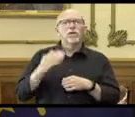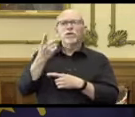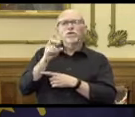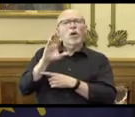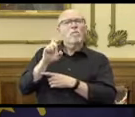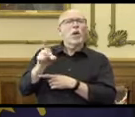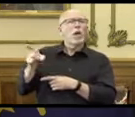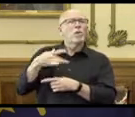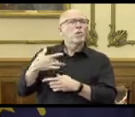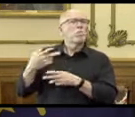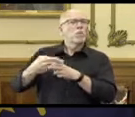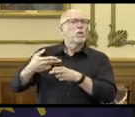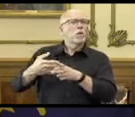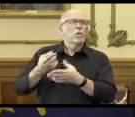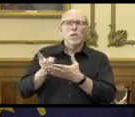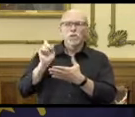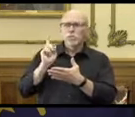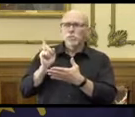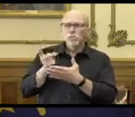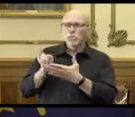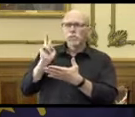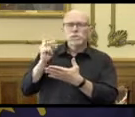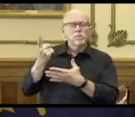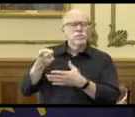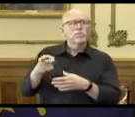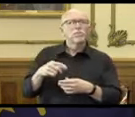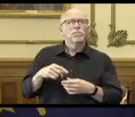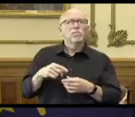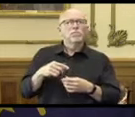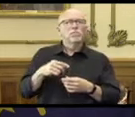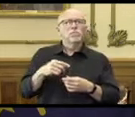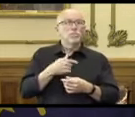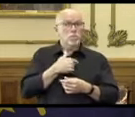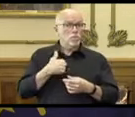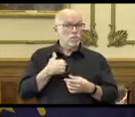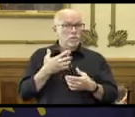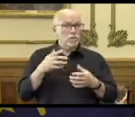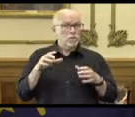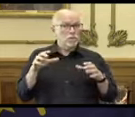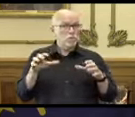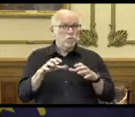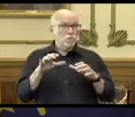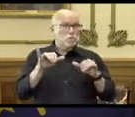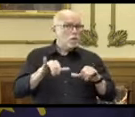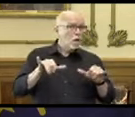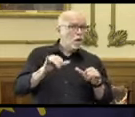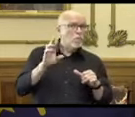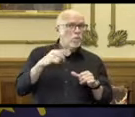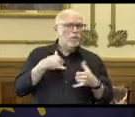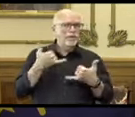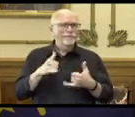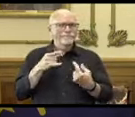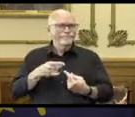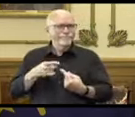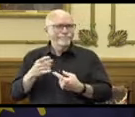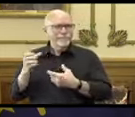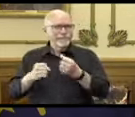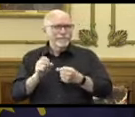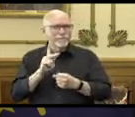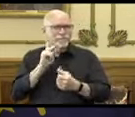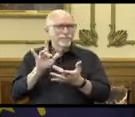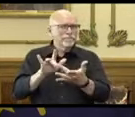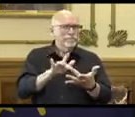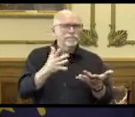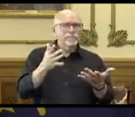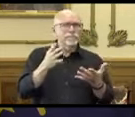Box mentioned that either last week or the week before. Are we doing about the same? Are we still having trouble getting people